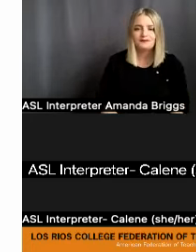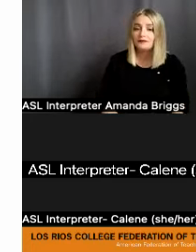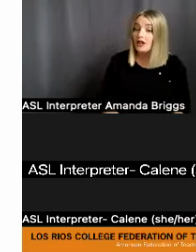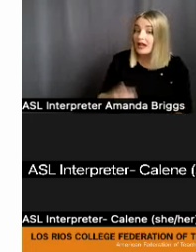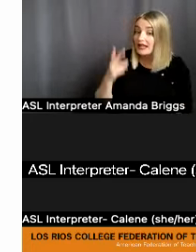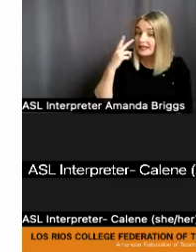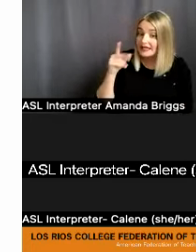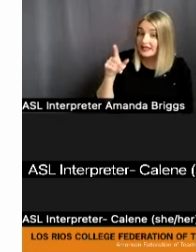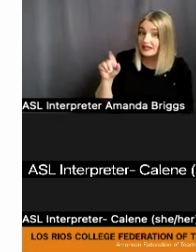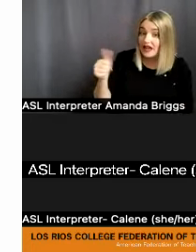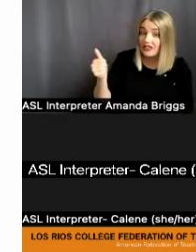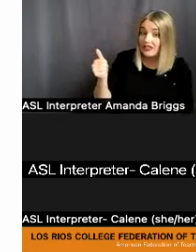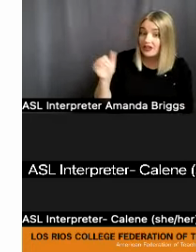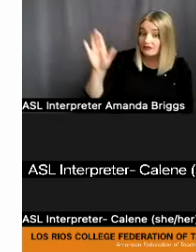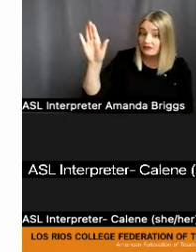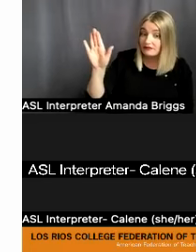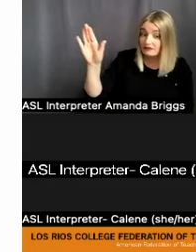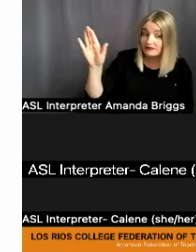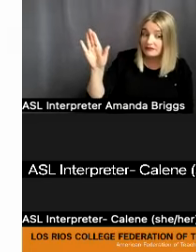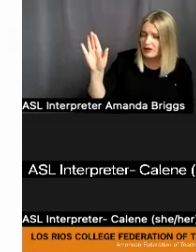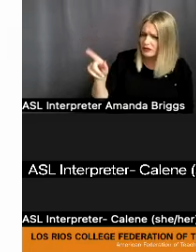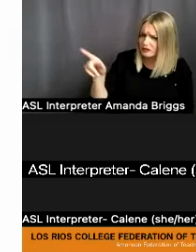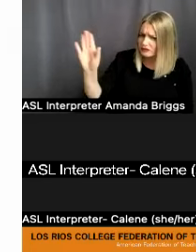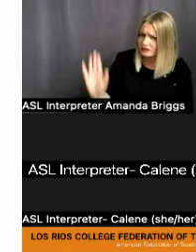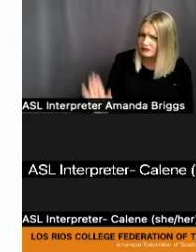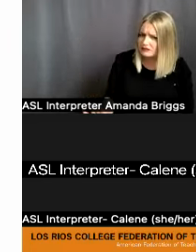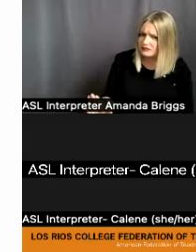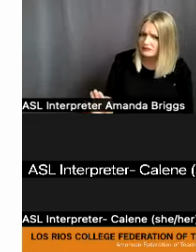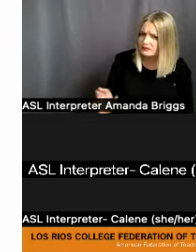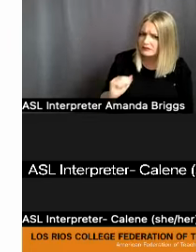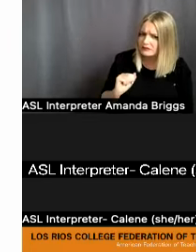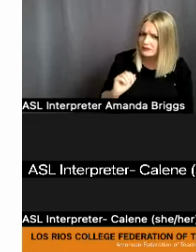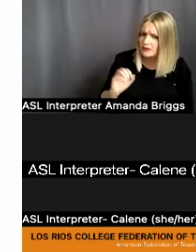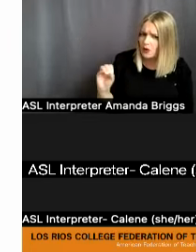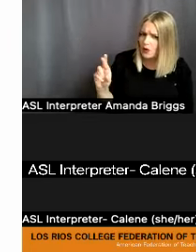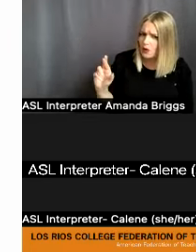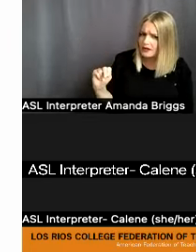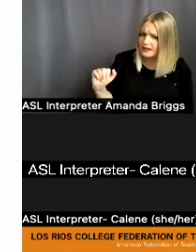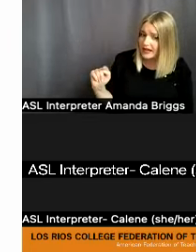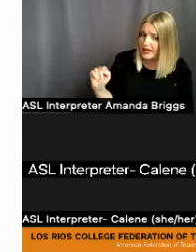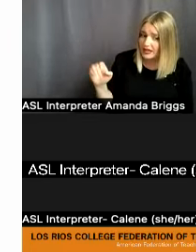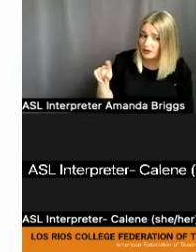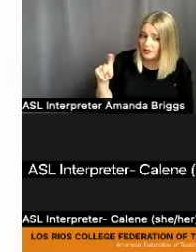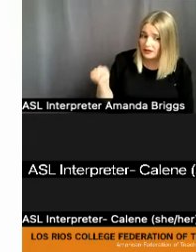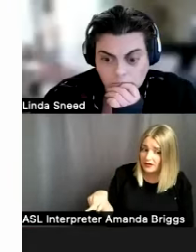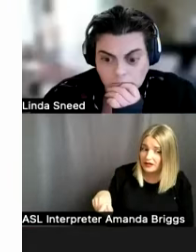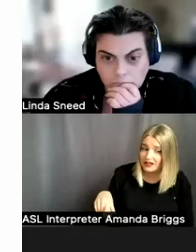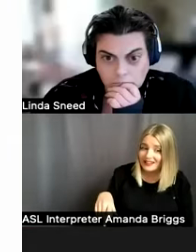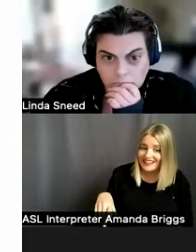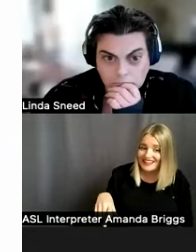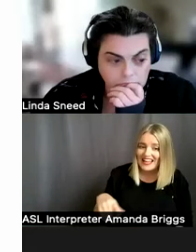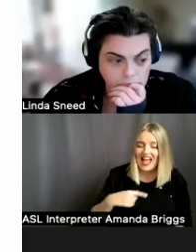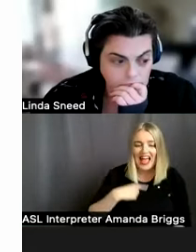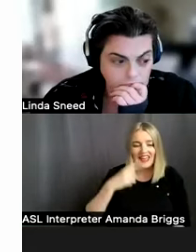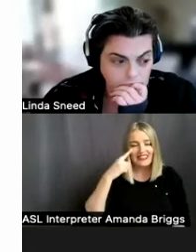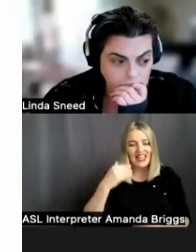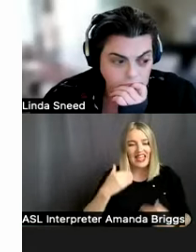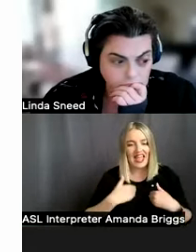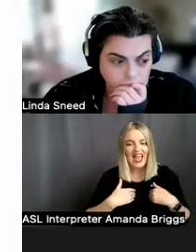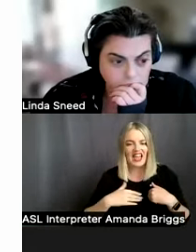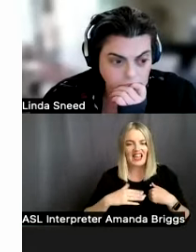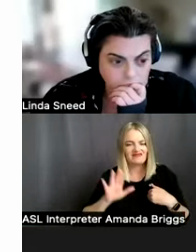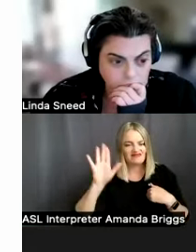hand up? Yeah, she just put it down. Okay. Arneet, are you there? Yeah, I think I had my hand up a little bit. I